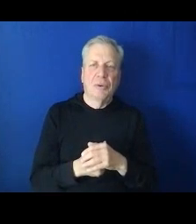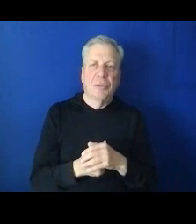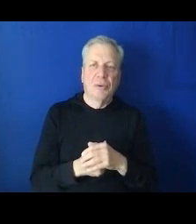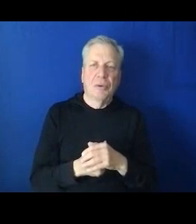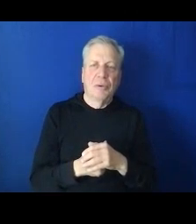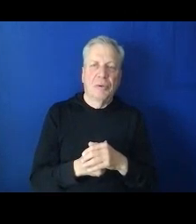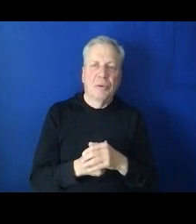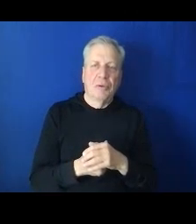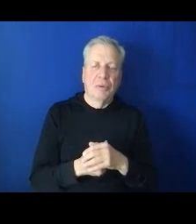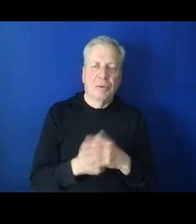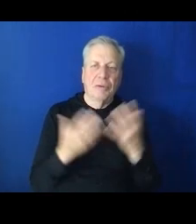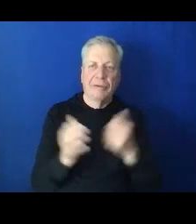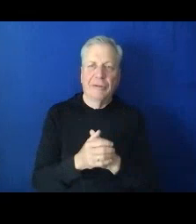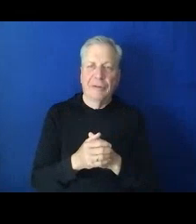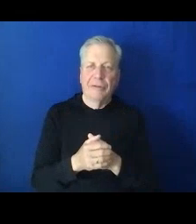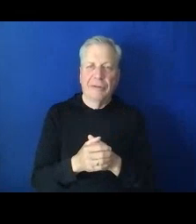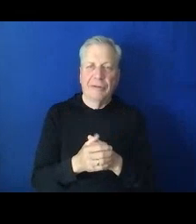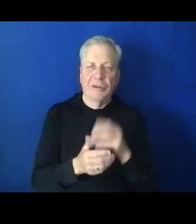Wow.